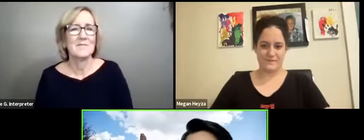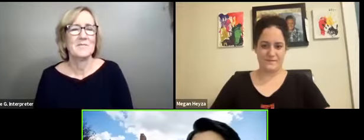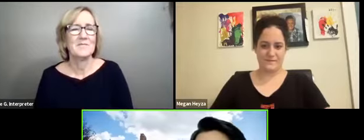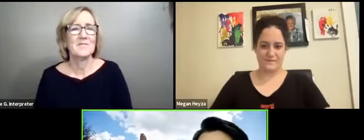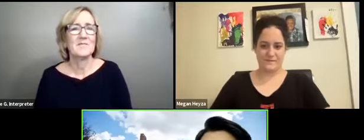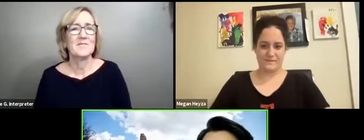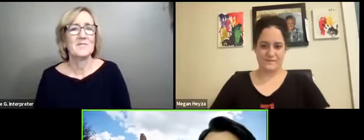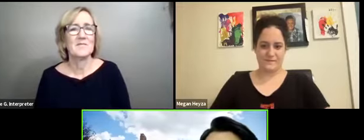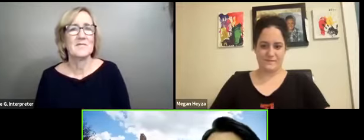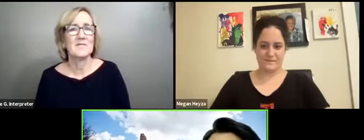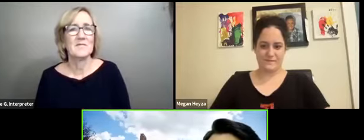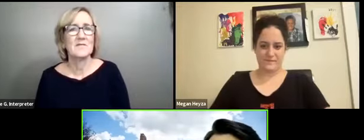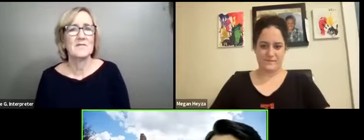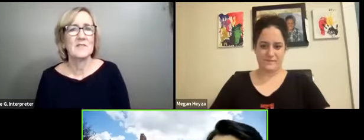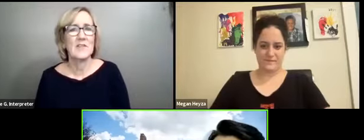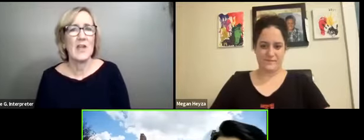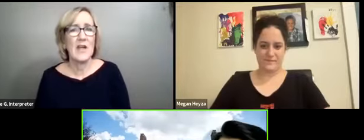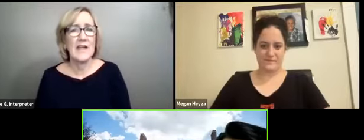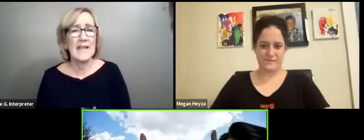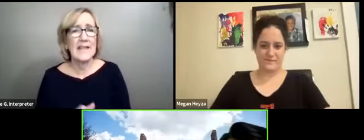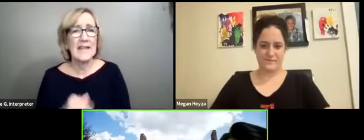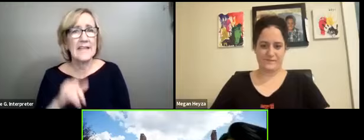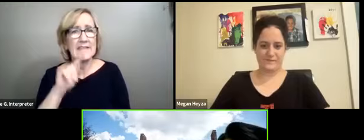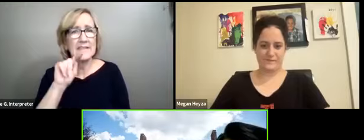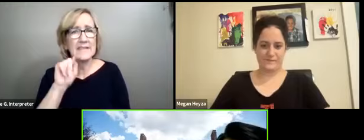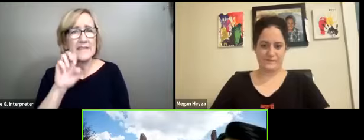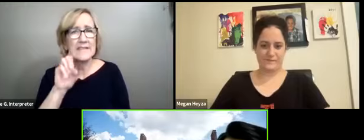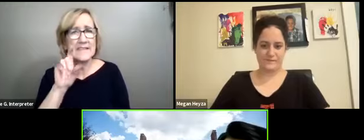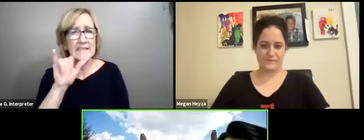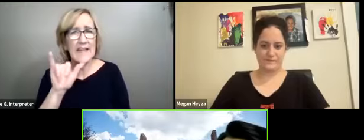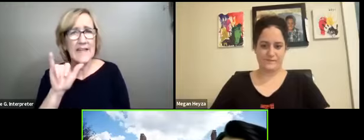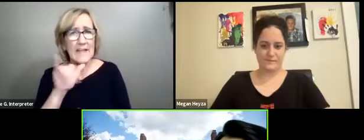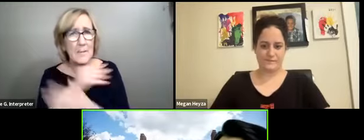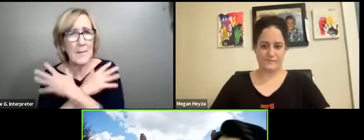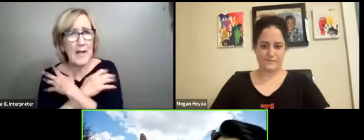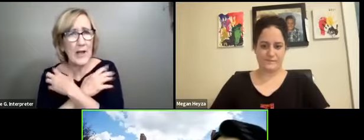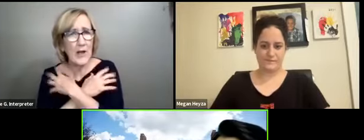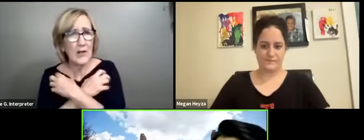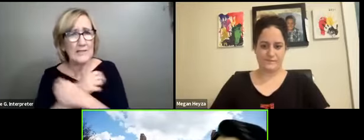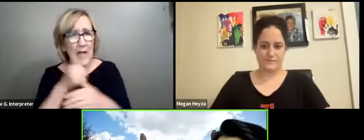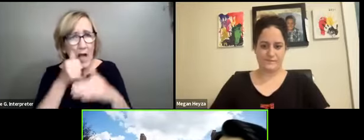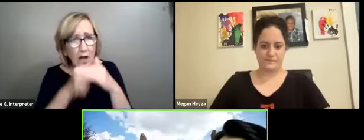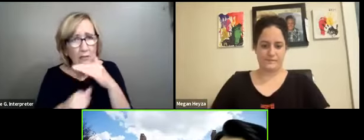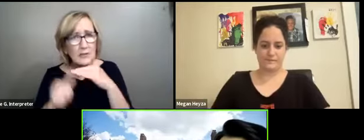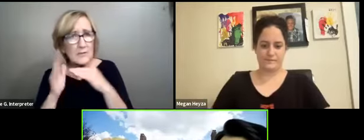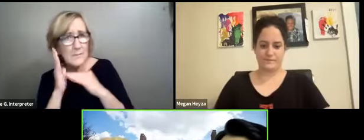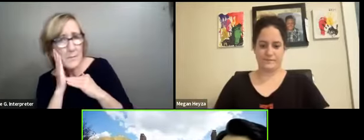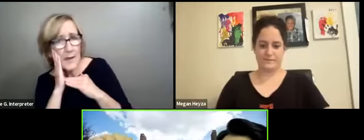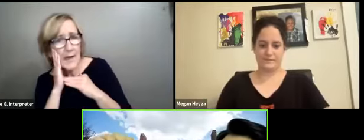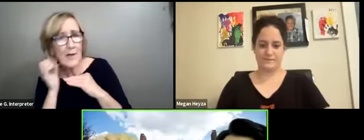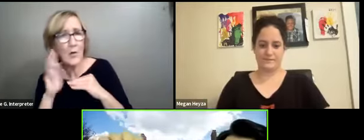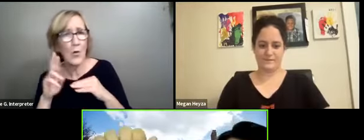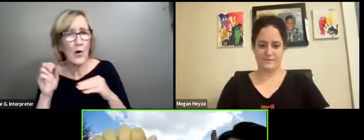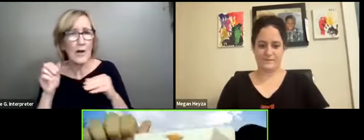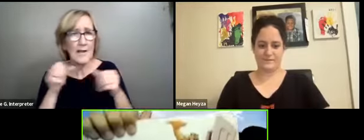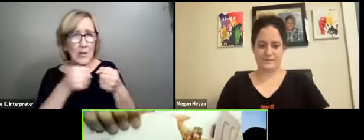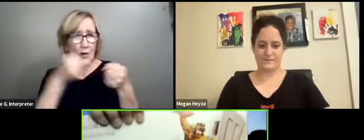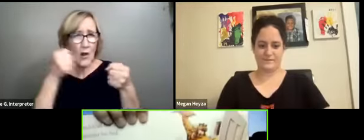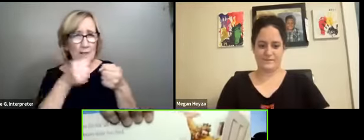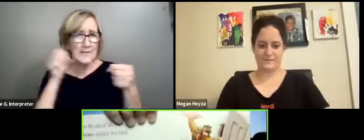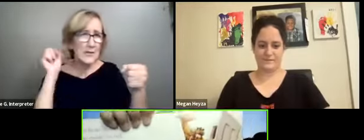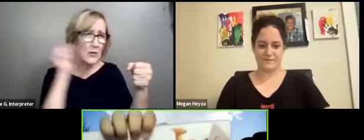Does he stick all his teddy bears under his bed or shove them all into his closet instead? You